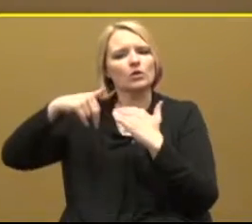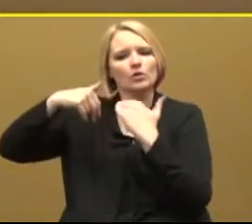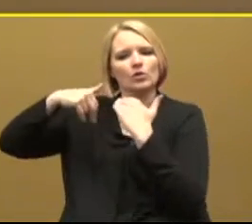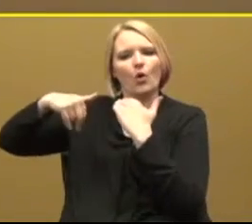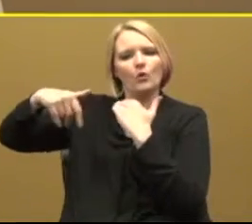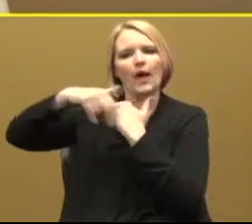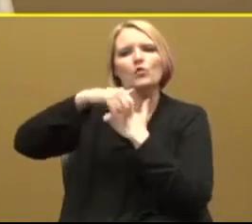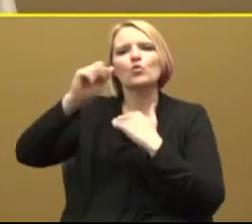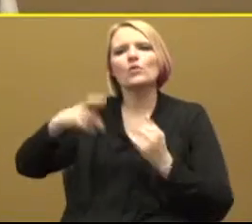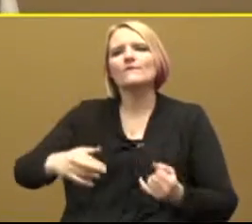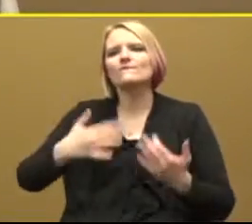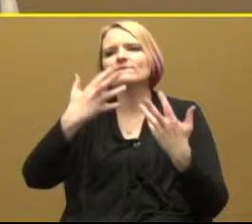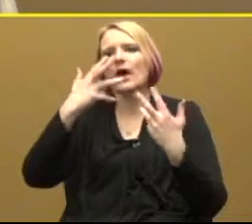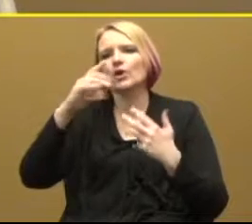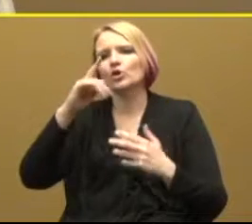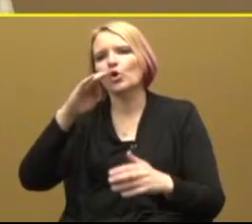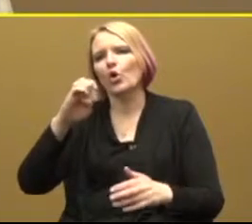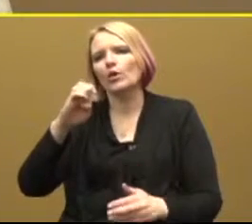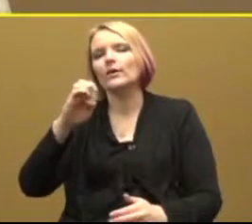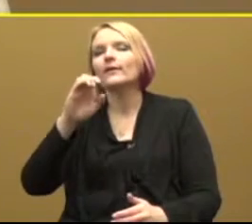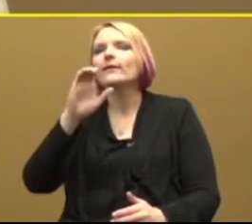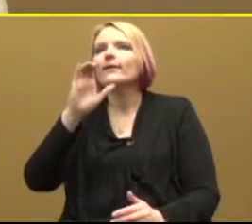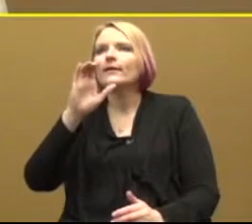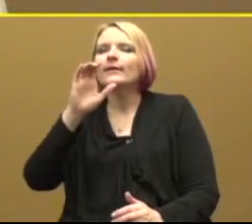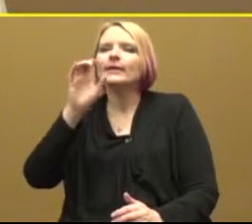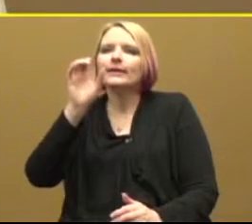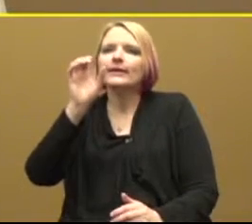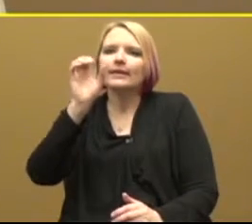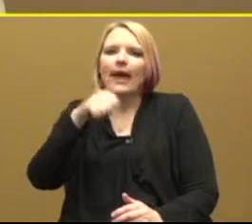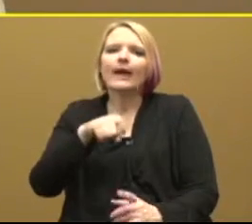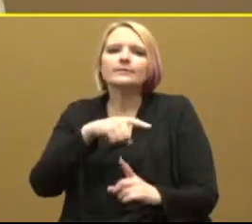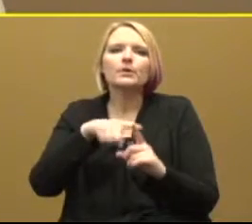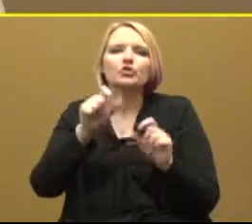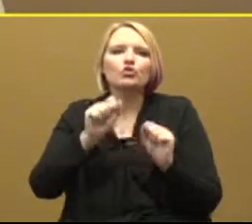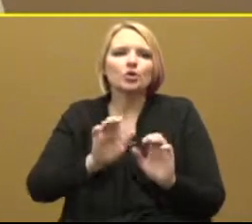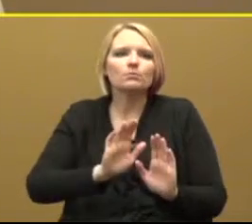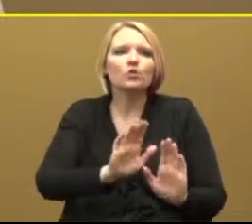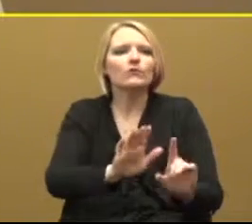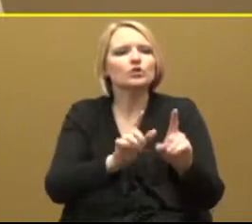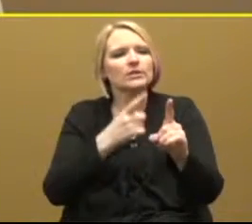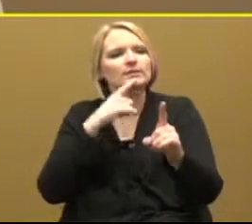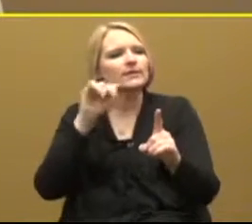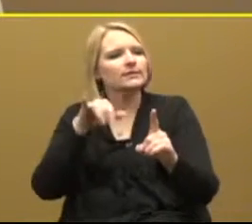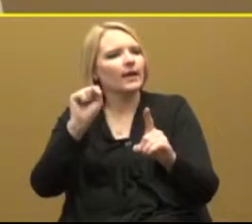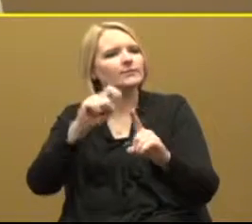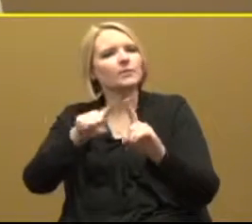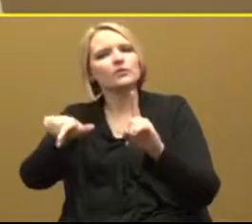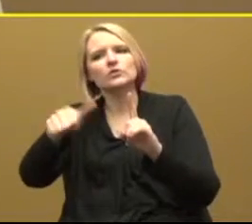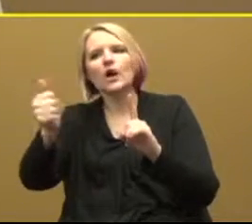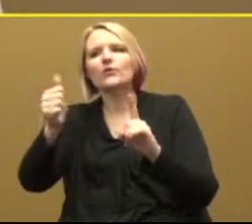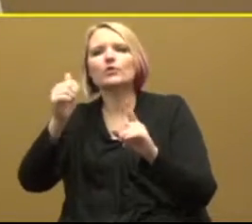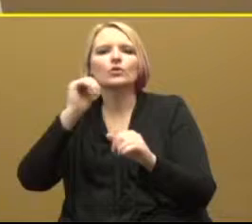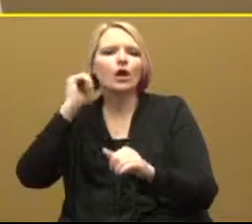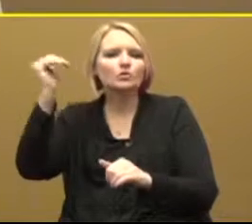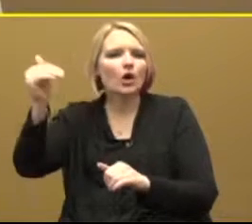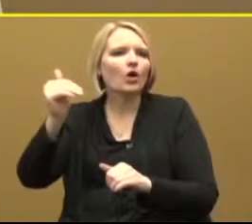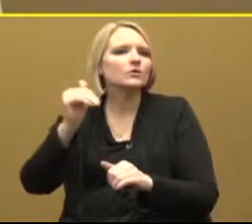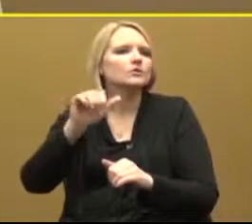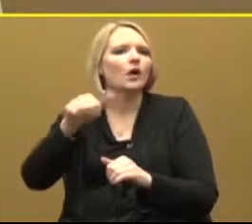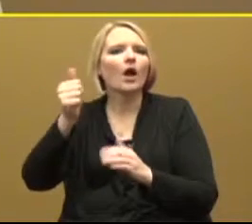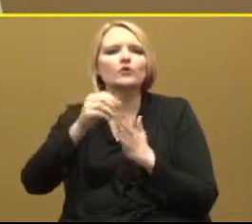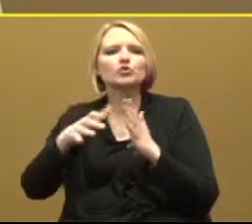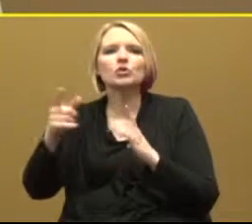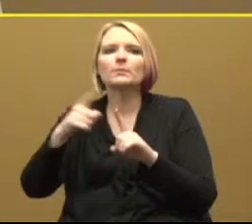fire code in your building? Because it was in mine, but you could always move it over if you needed to. Yes and no. I mean, there's other adults, other students in the room, and